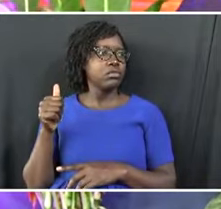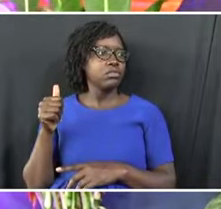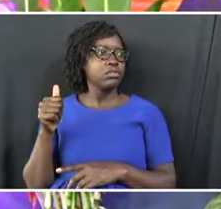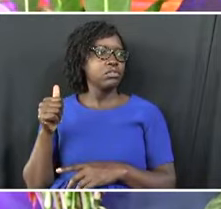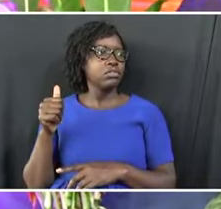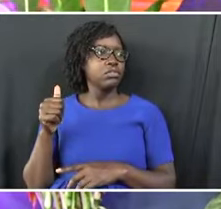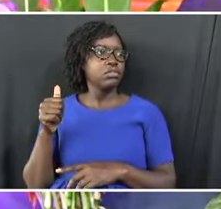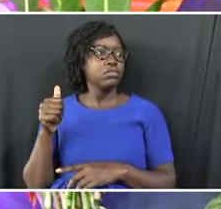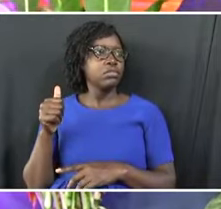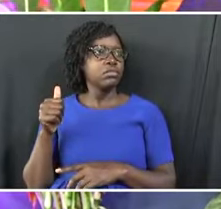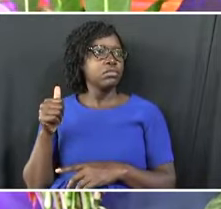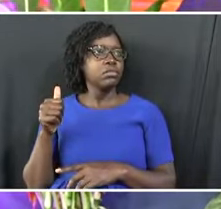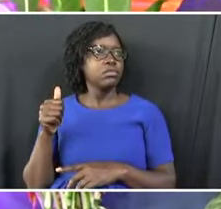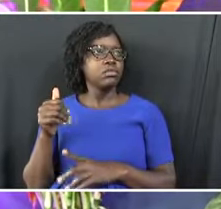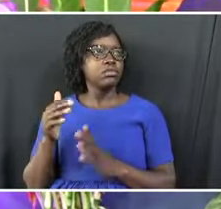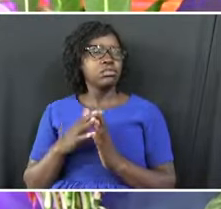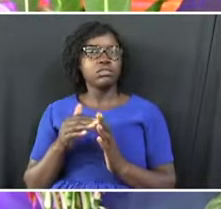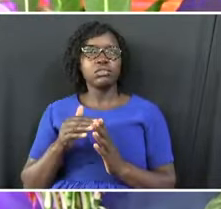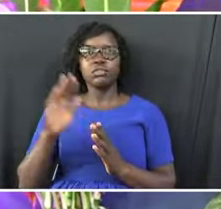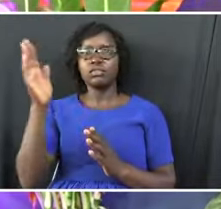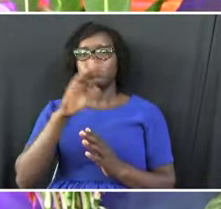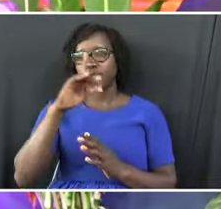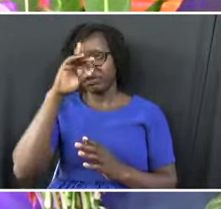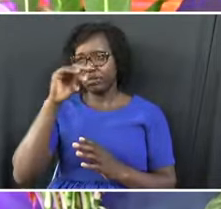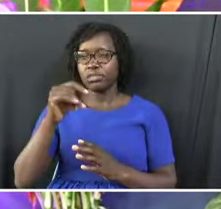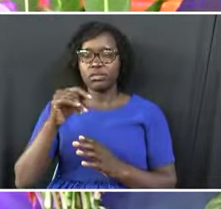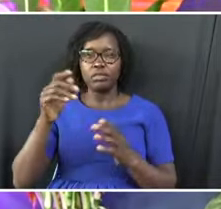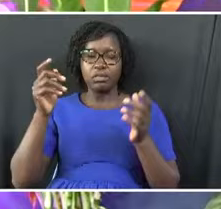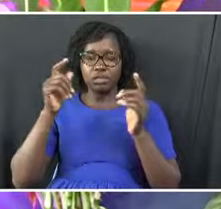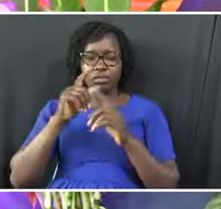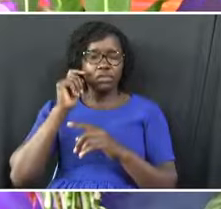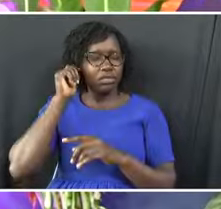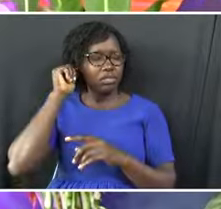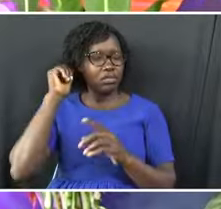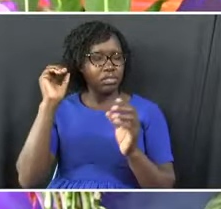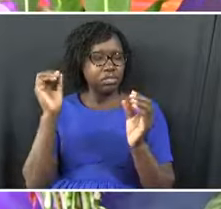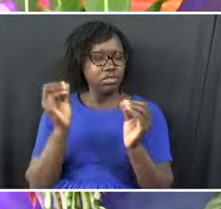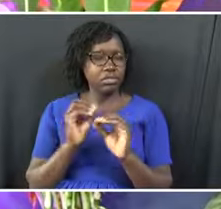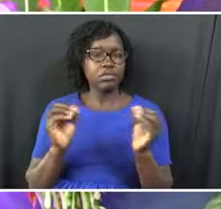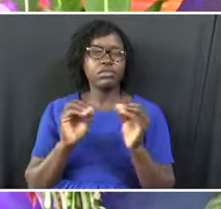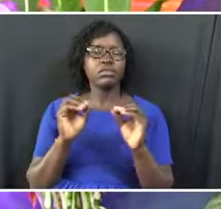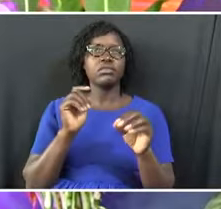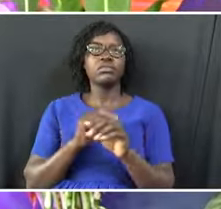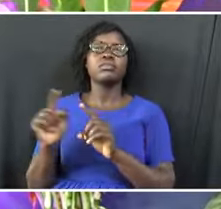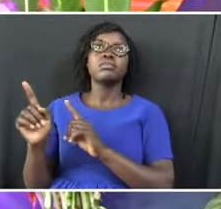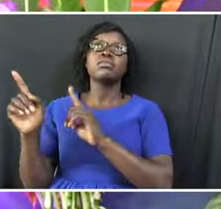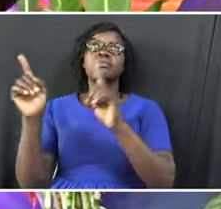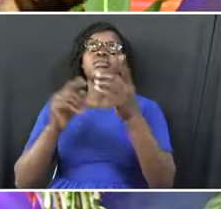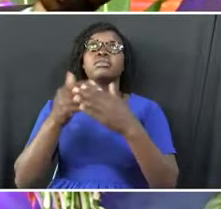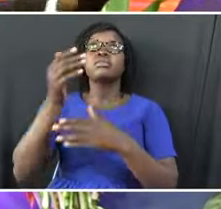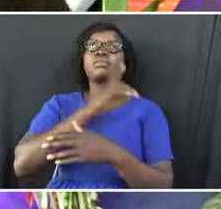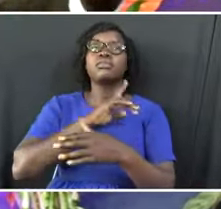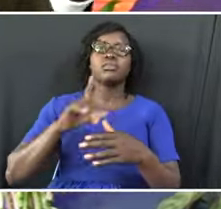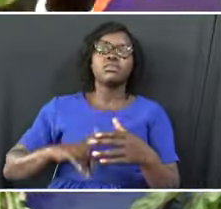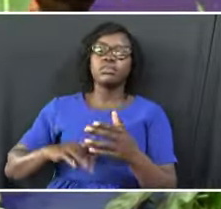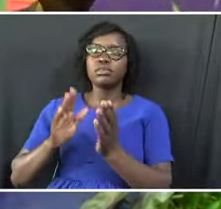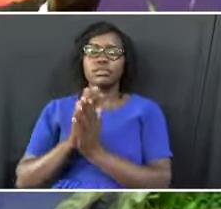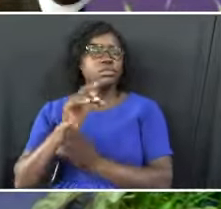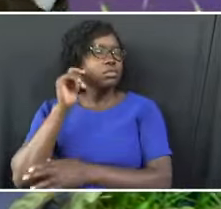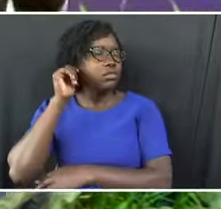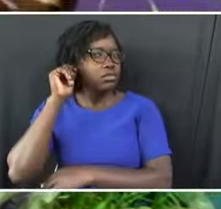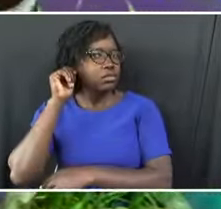rejects and disrespects disobedience. When we come before the Lord with